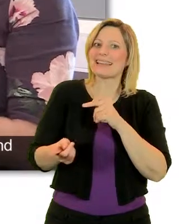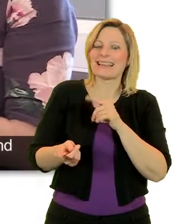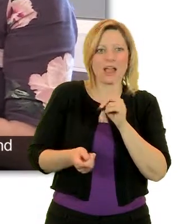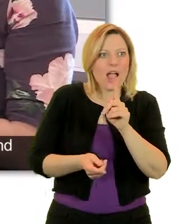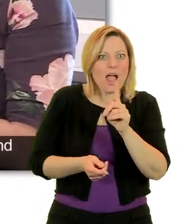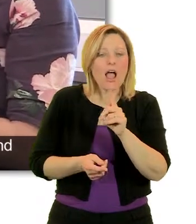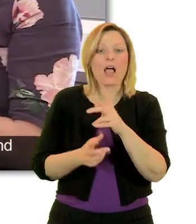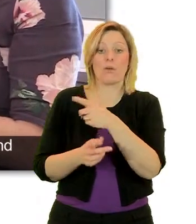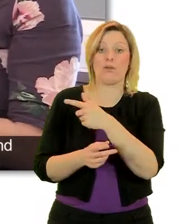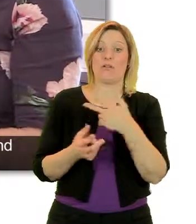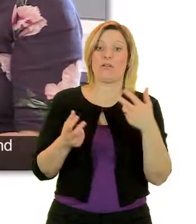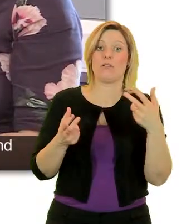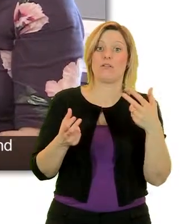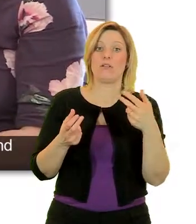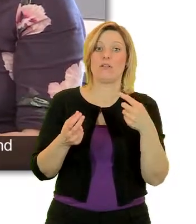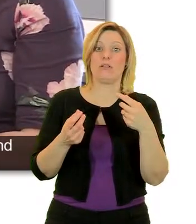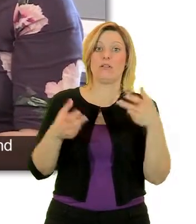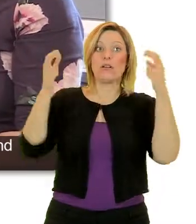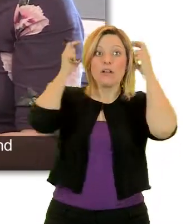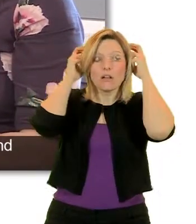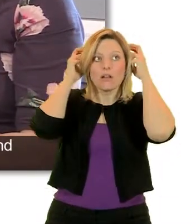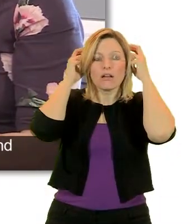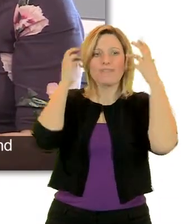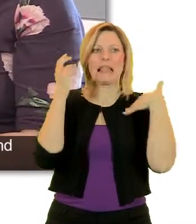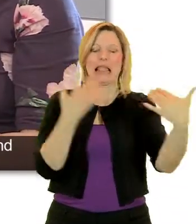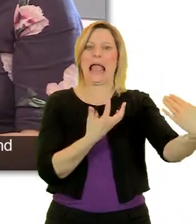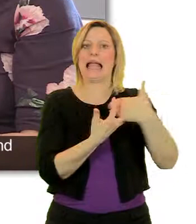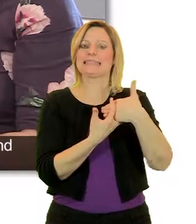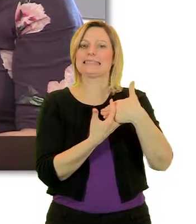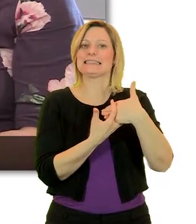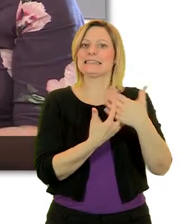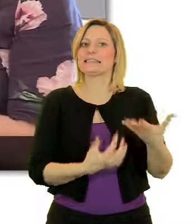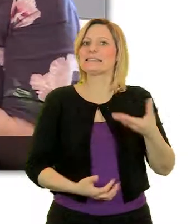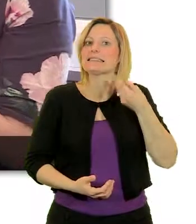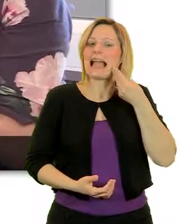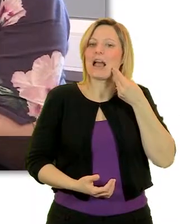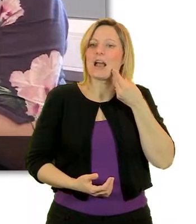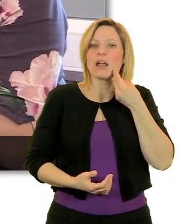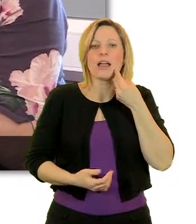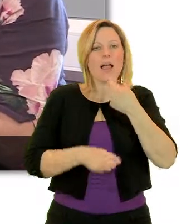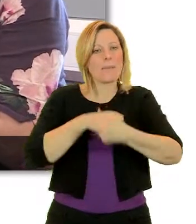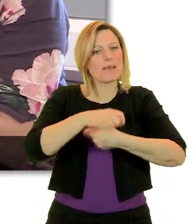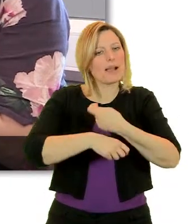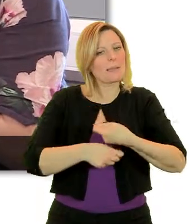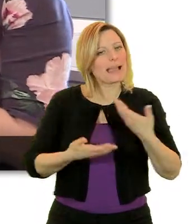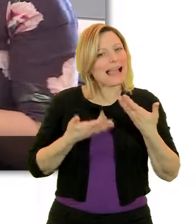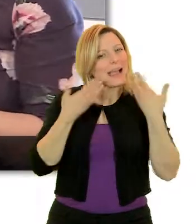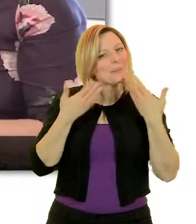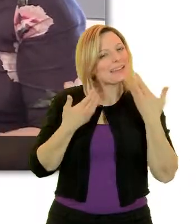thing, as soon as he had he got this access to the sound, he became happier, like